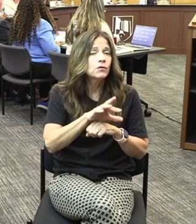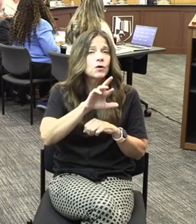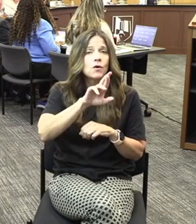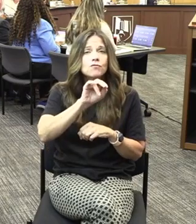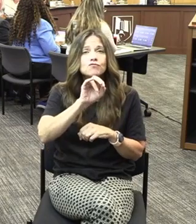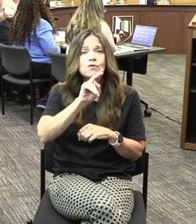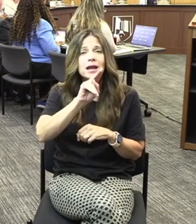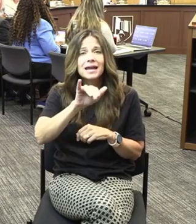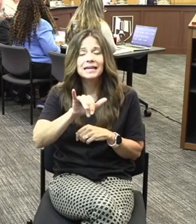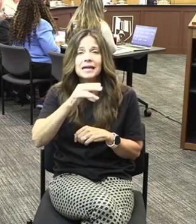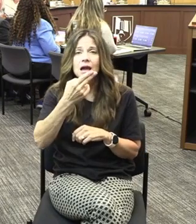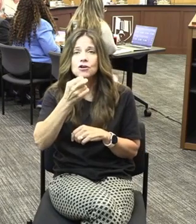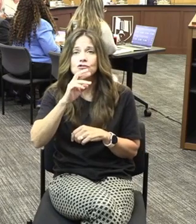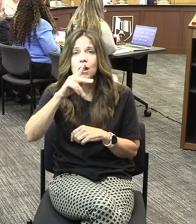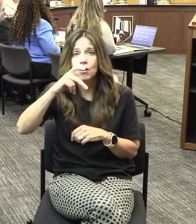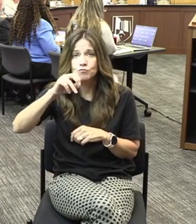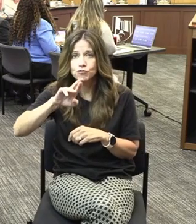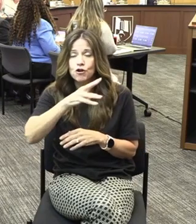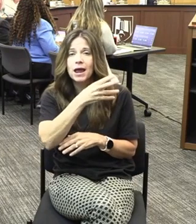Harper on Stanley Brown.